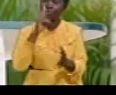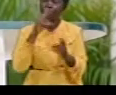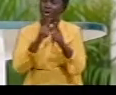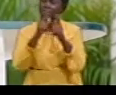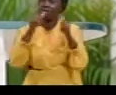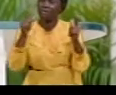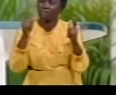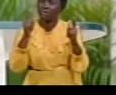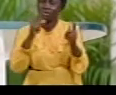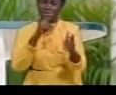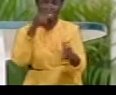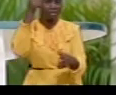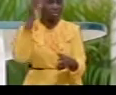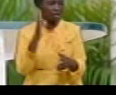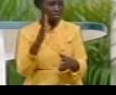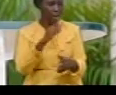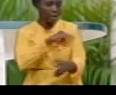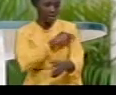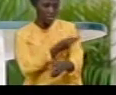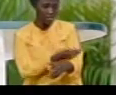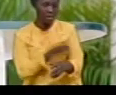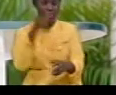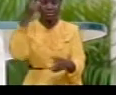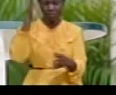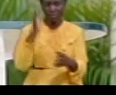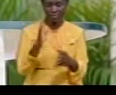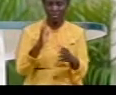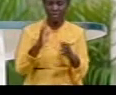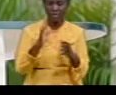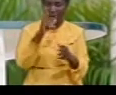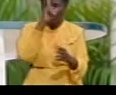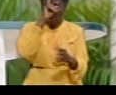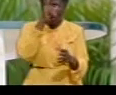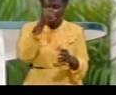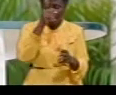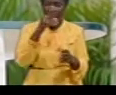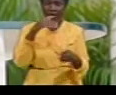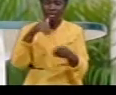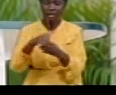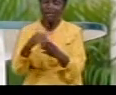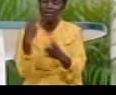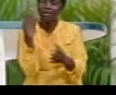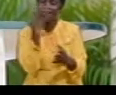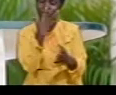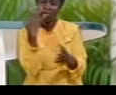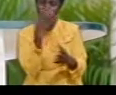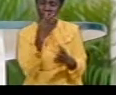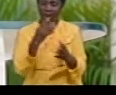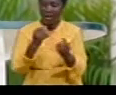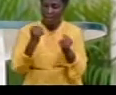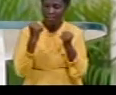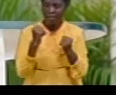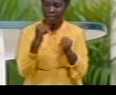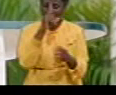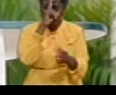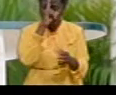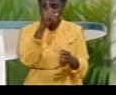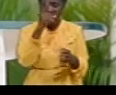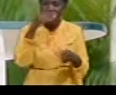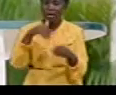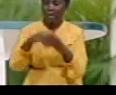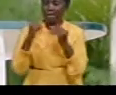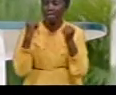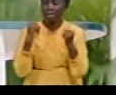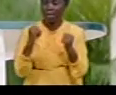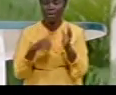the mighty God, excellent in glory, excellent in power, manifesting